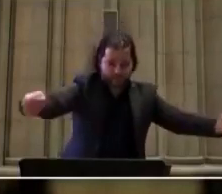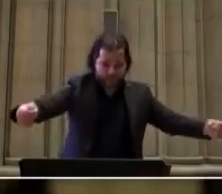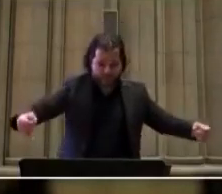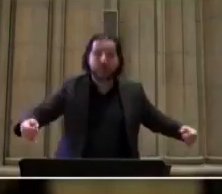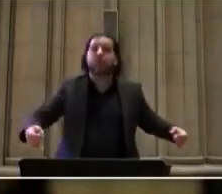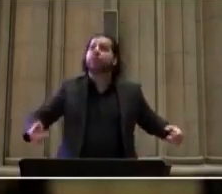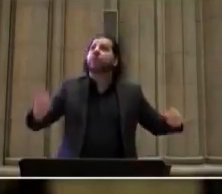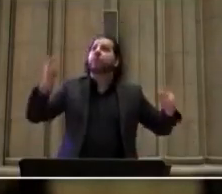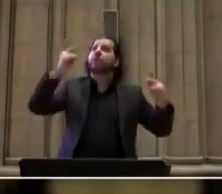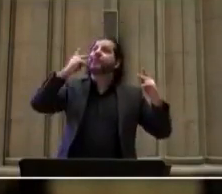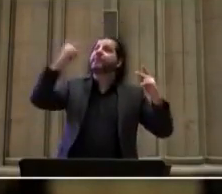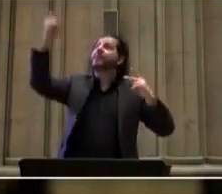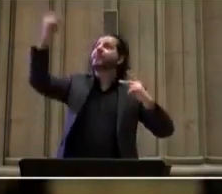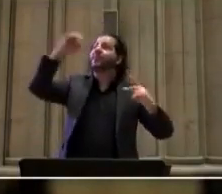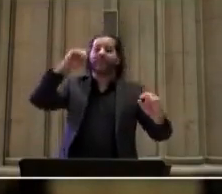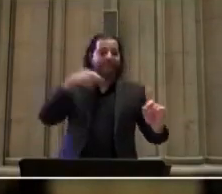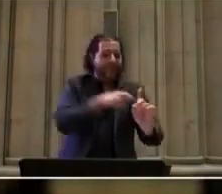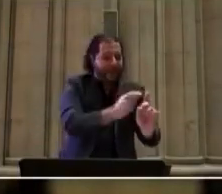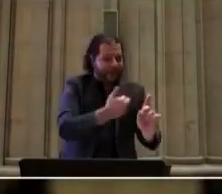you in one another.